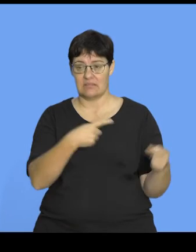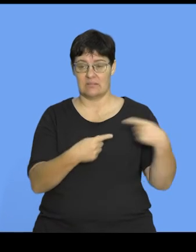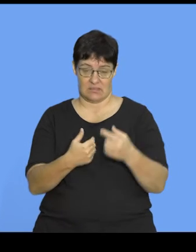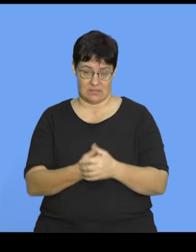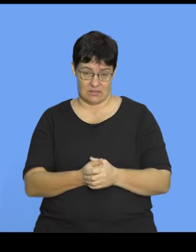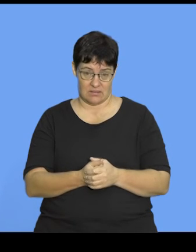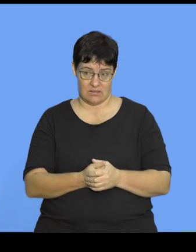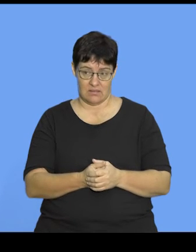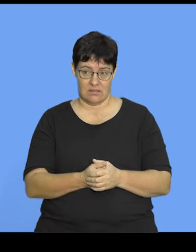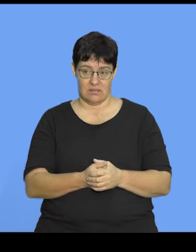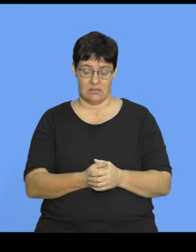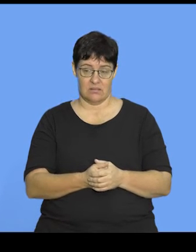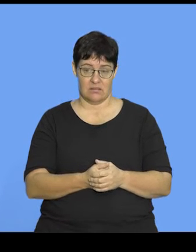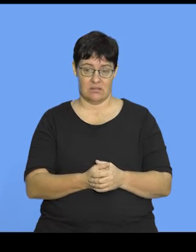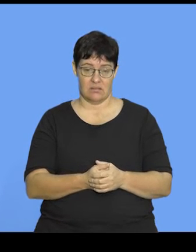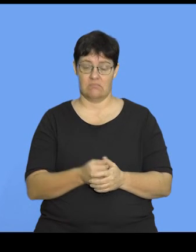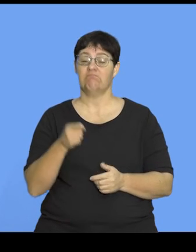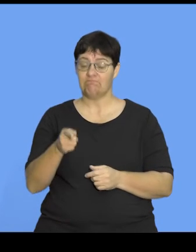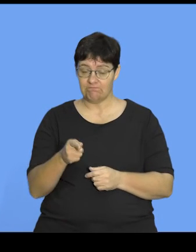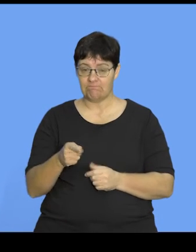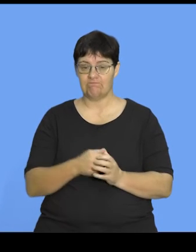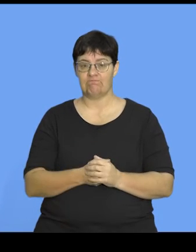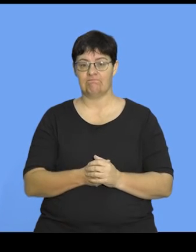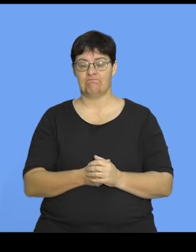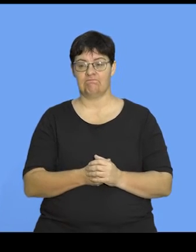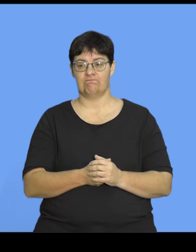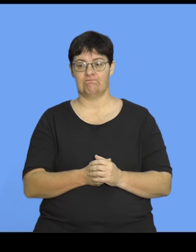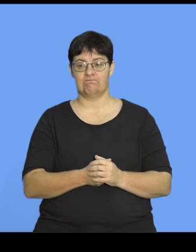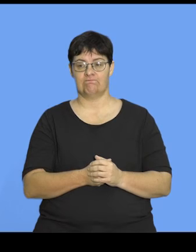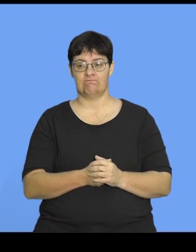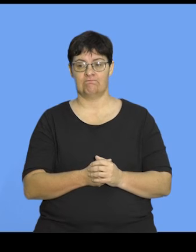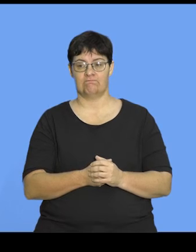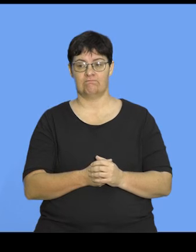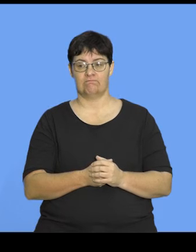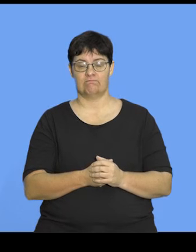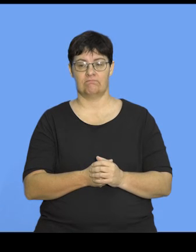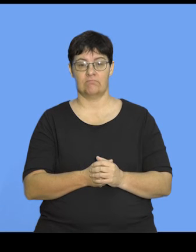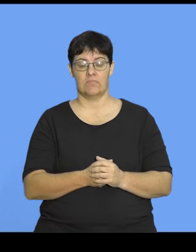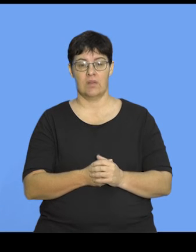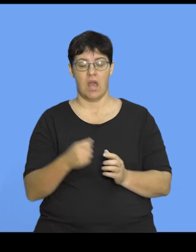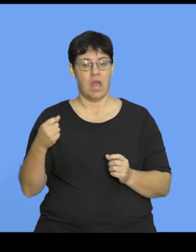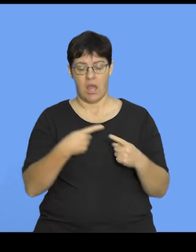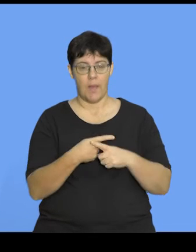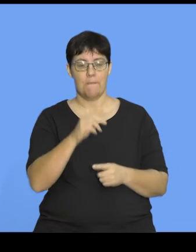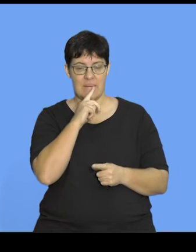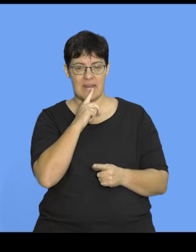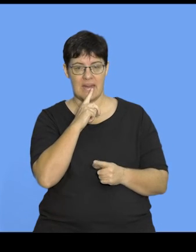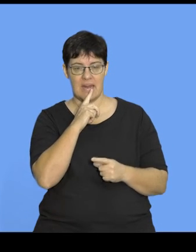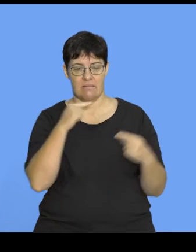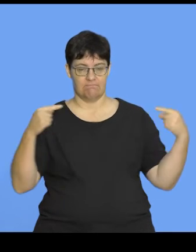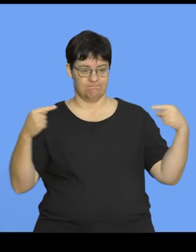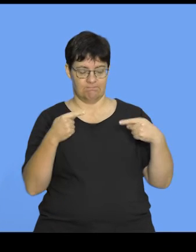direction. And here, the direction is